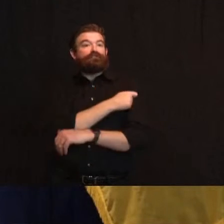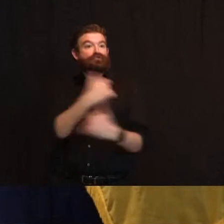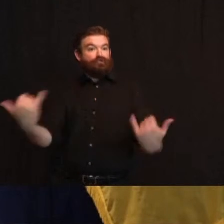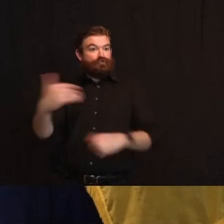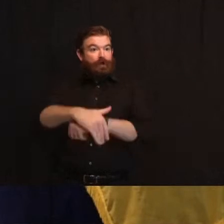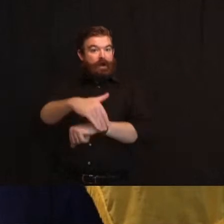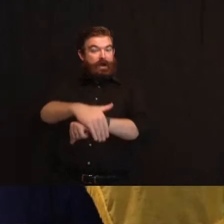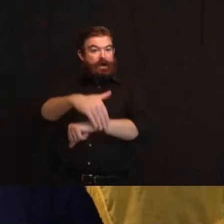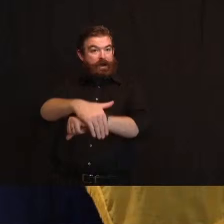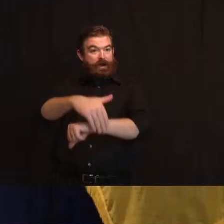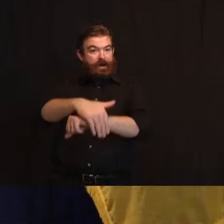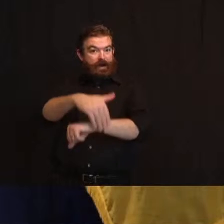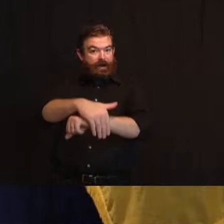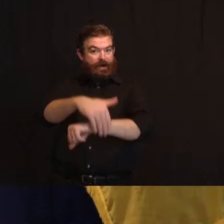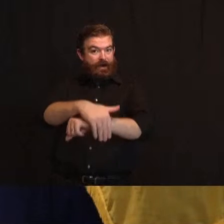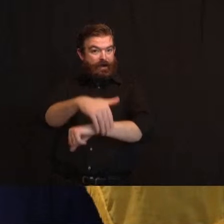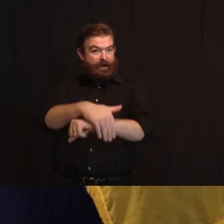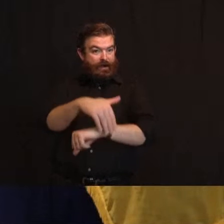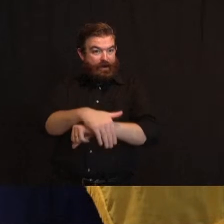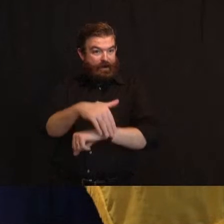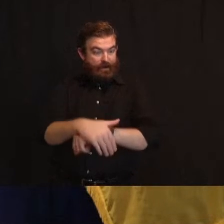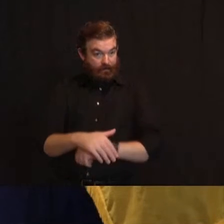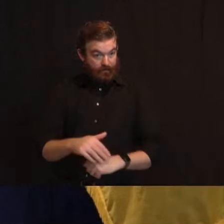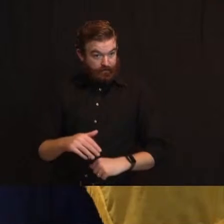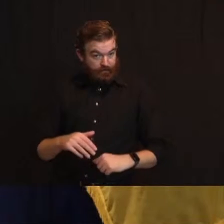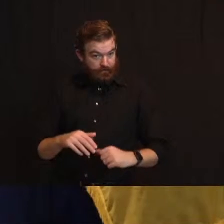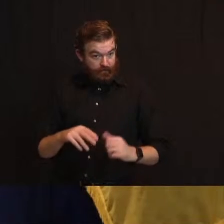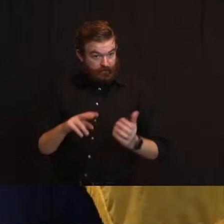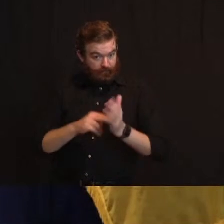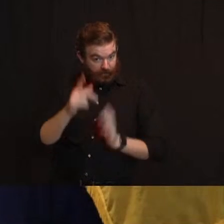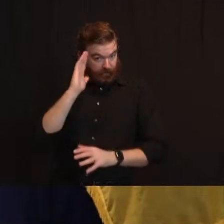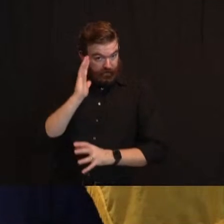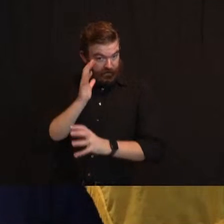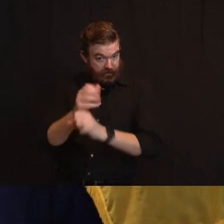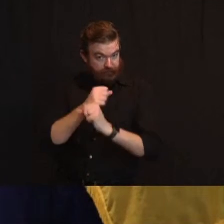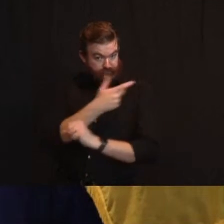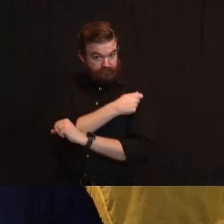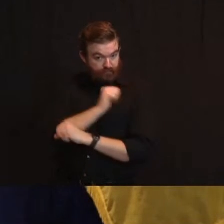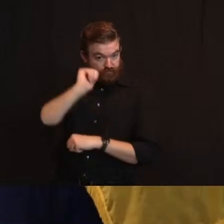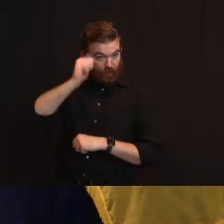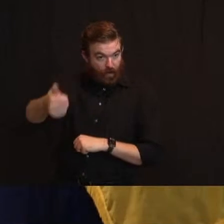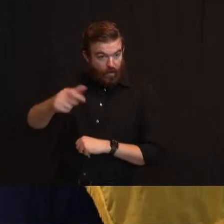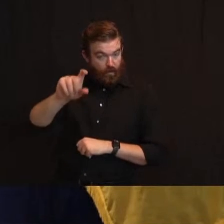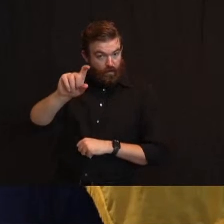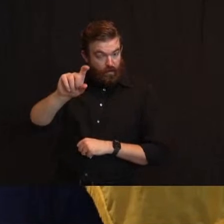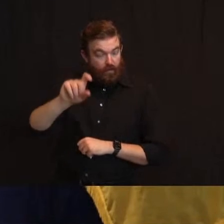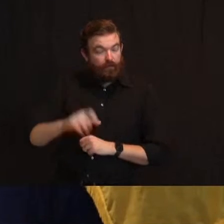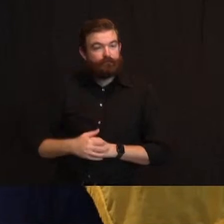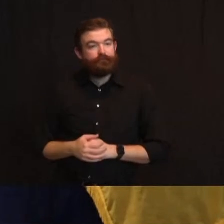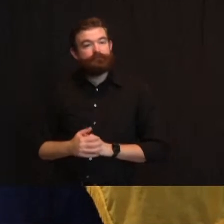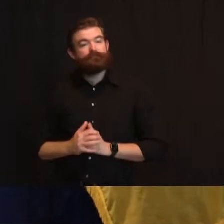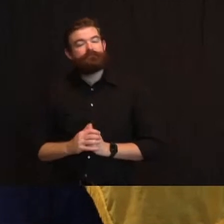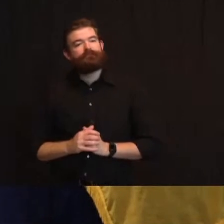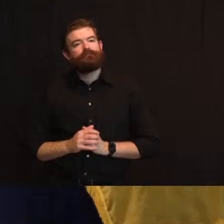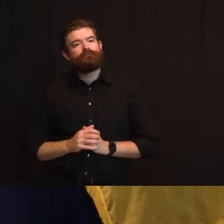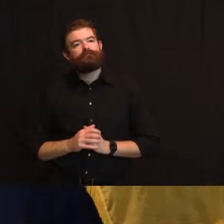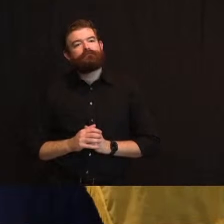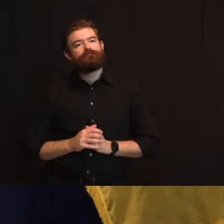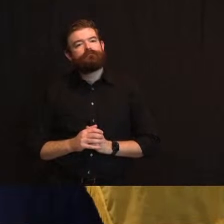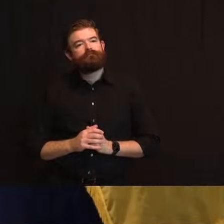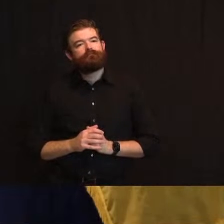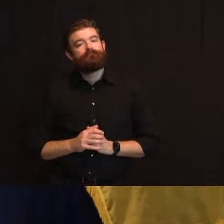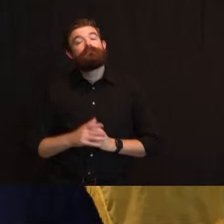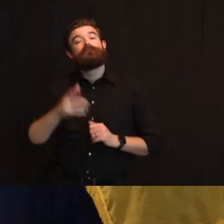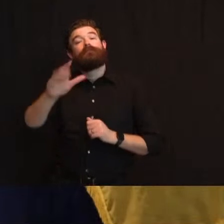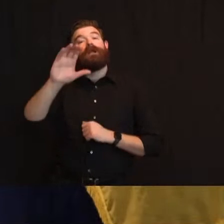Also, how do you assess compliance with safety rules at casinos? We hear anecdotal reports from workers of many customers without masks and scant adherence to capacity